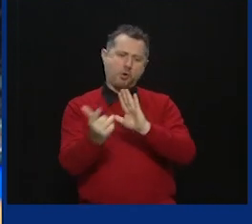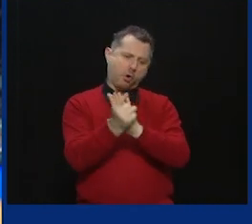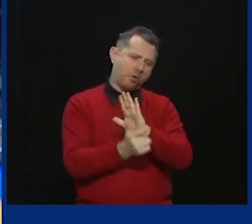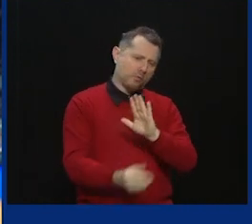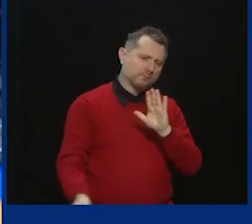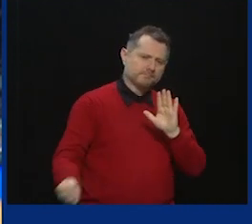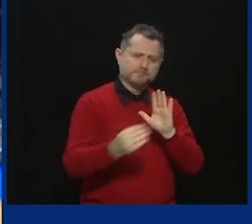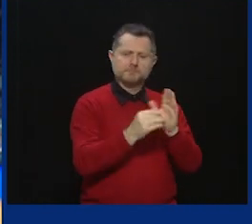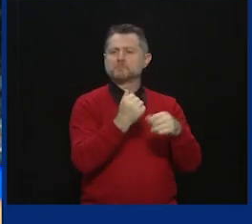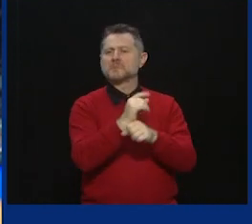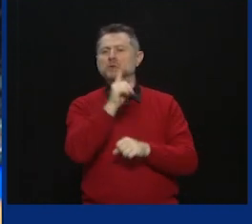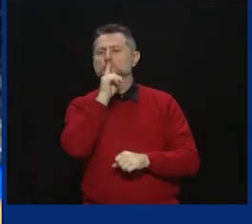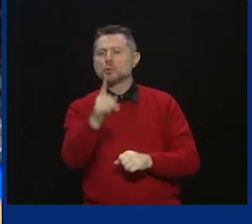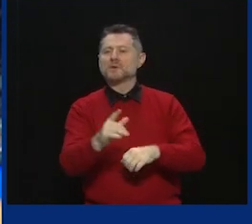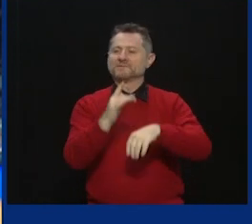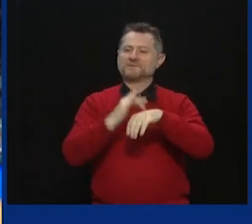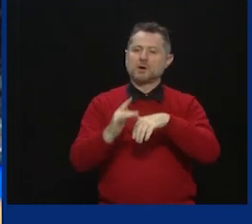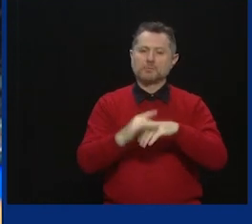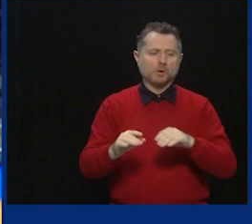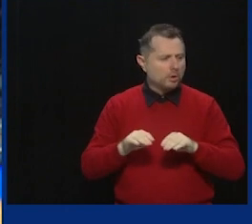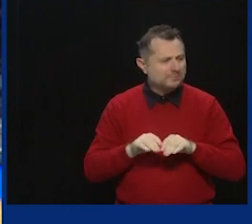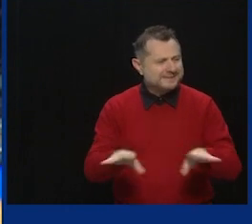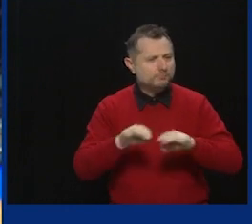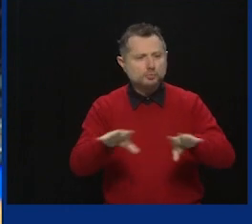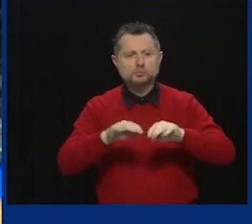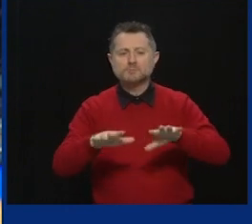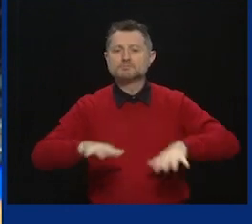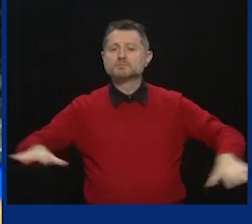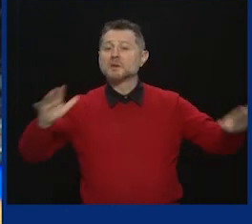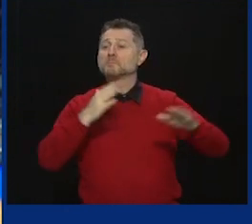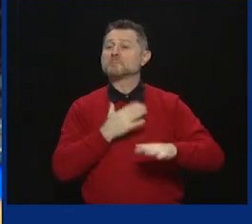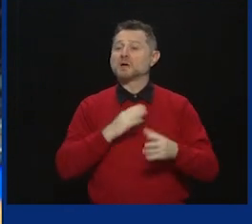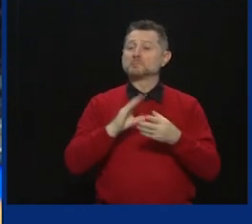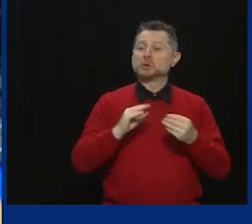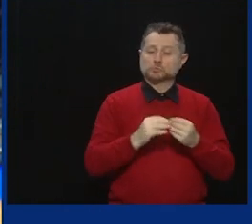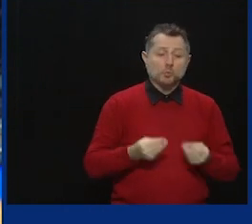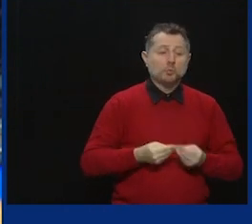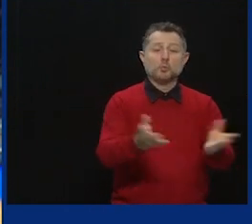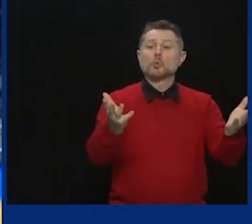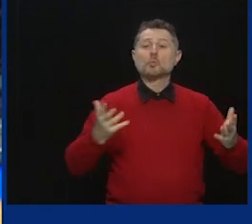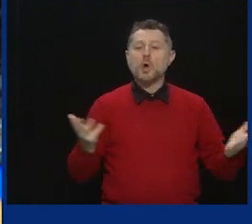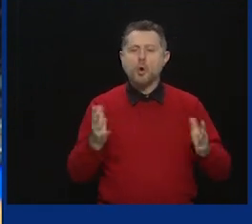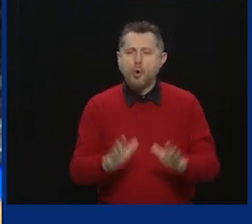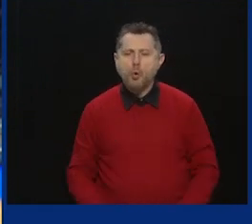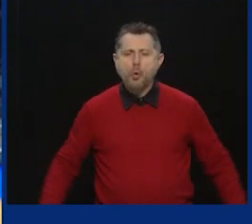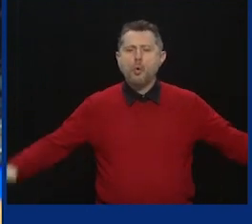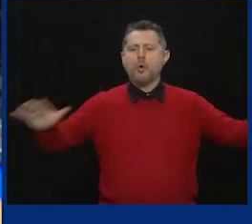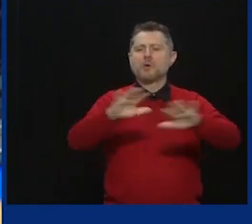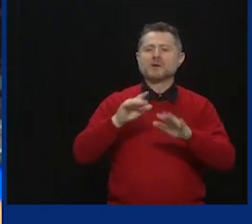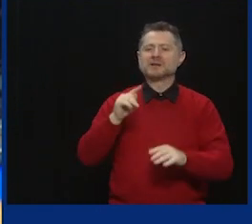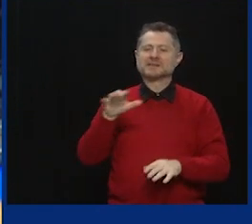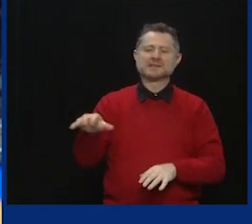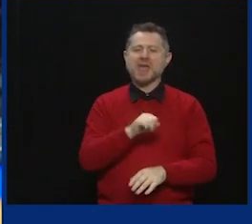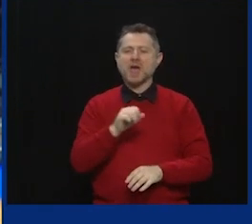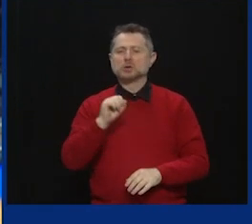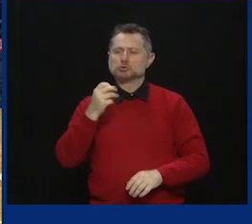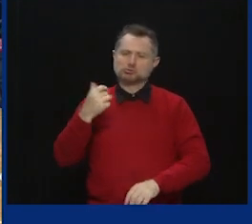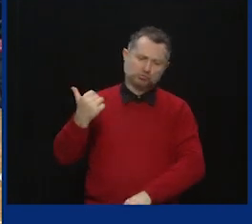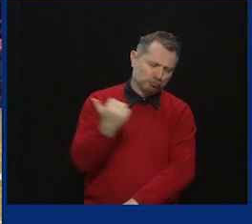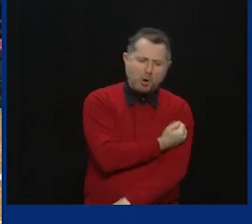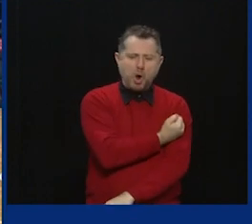make sure that those are available. So the message is, let's all take our shot. Let's go play some hoops. Come on up, kids.